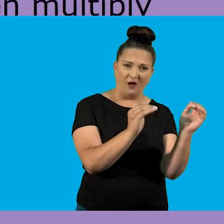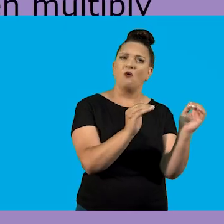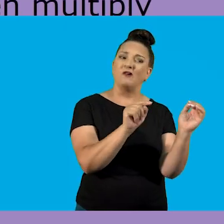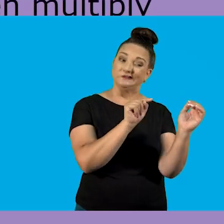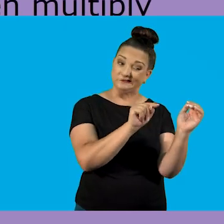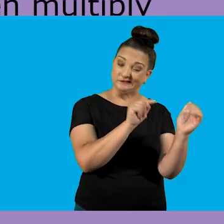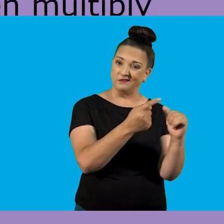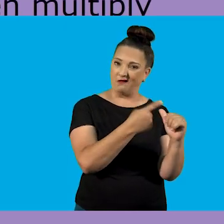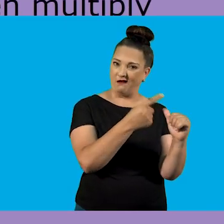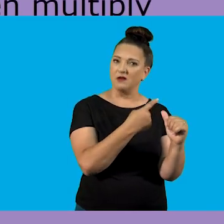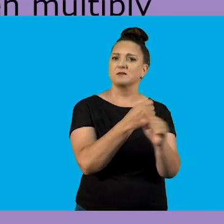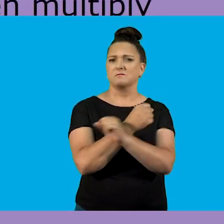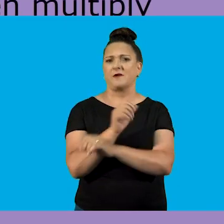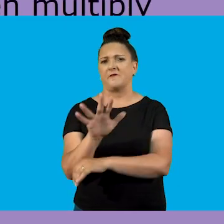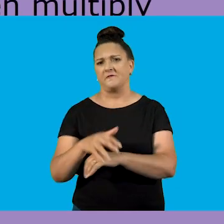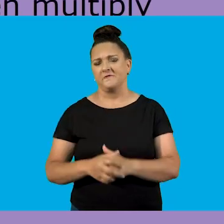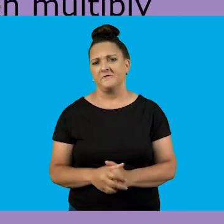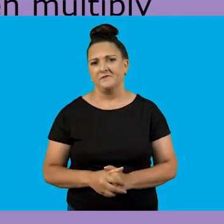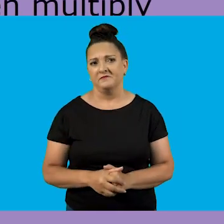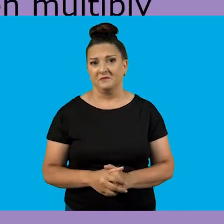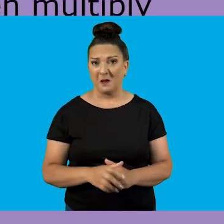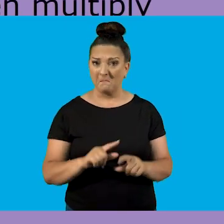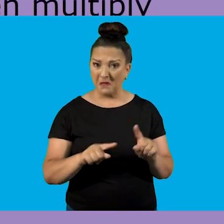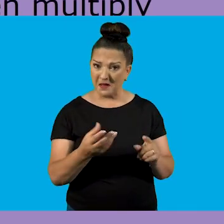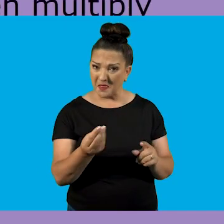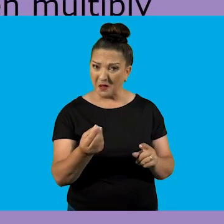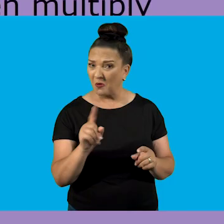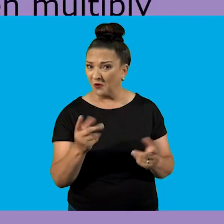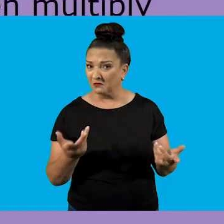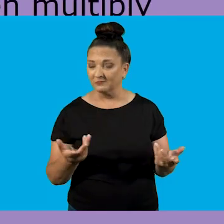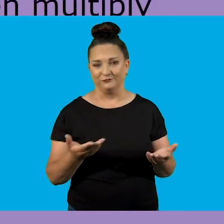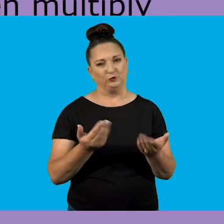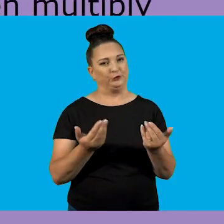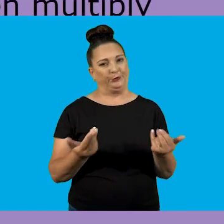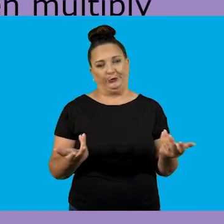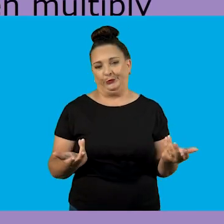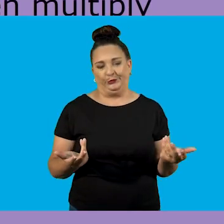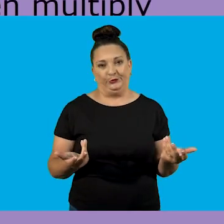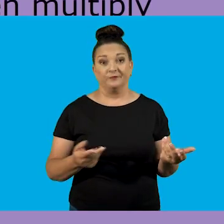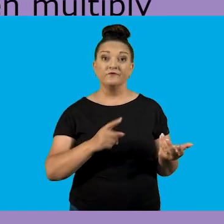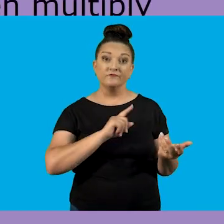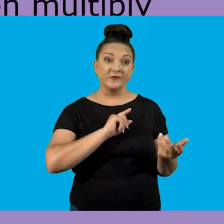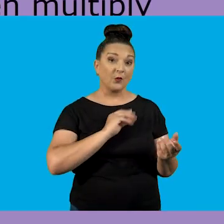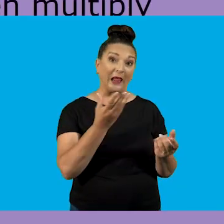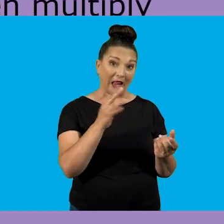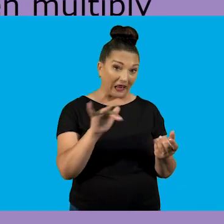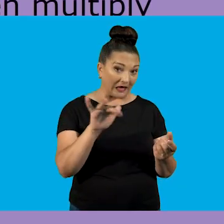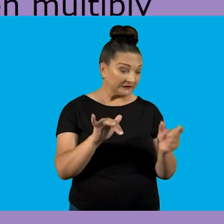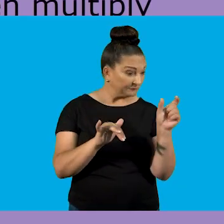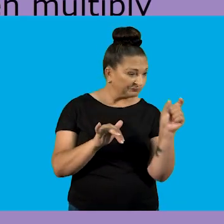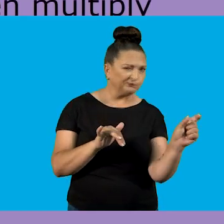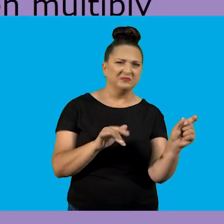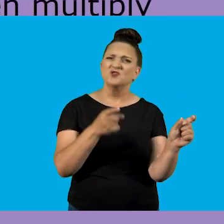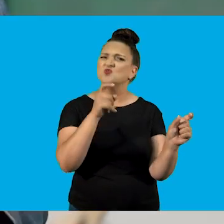by 5. So, what number are we talking about? We do not know. So we are going to use a letter to represent